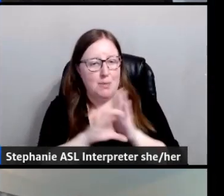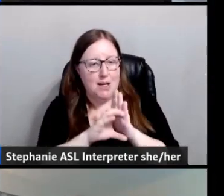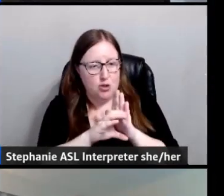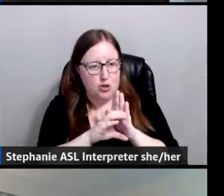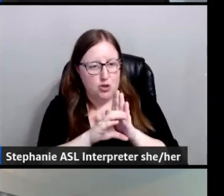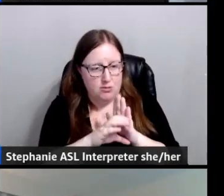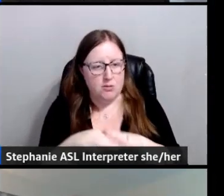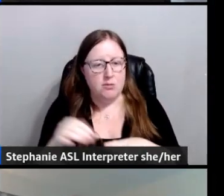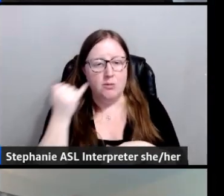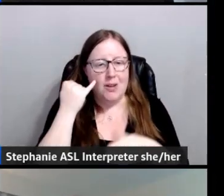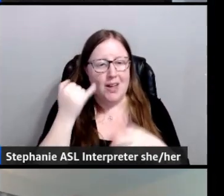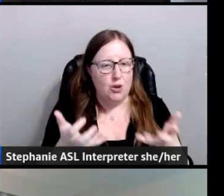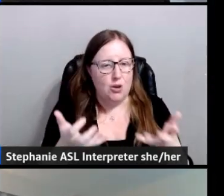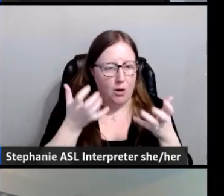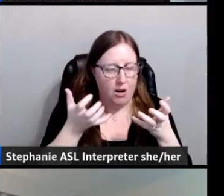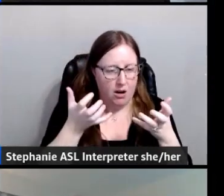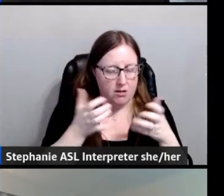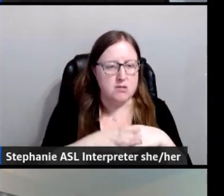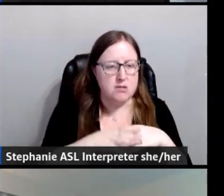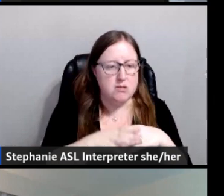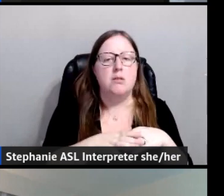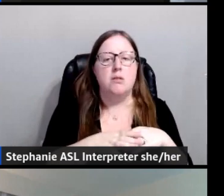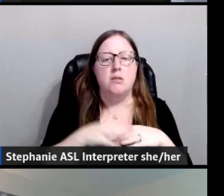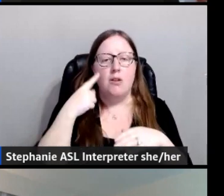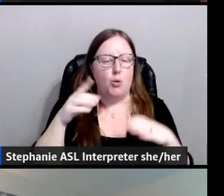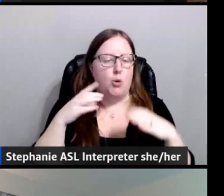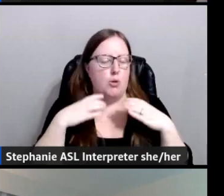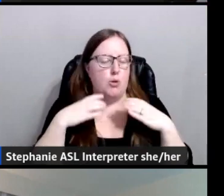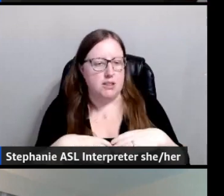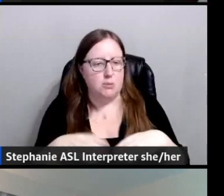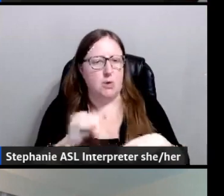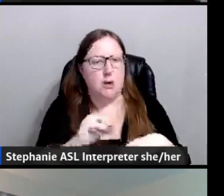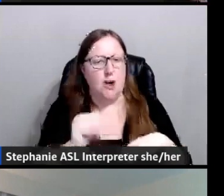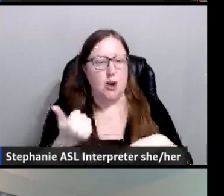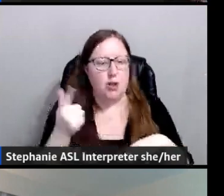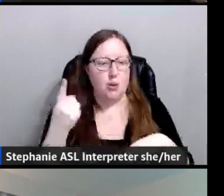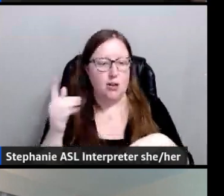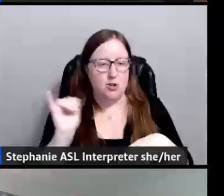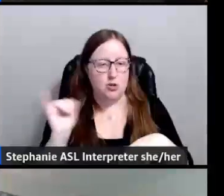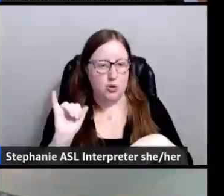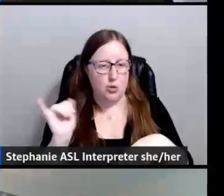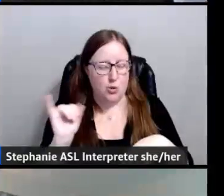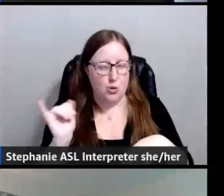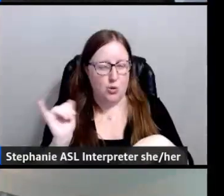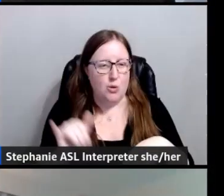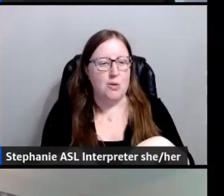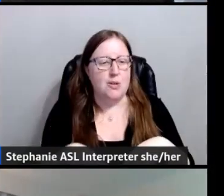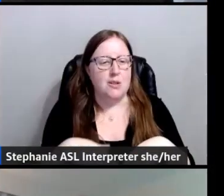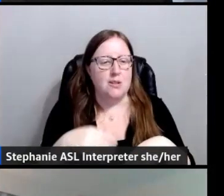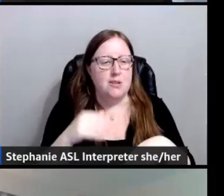that you are enabling for your customers. And here was another one, again, kind of 2.770, and this